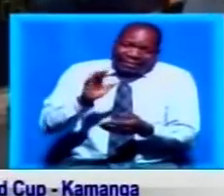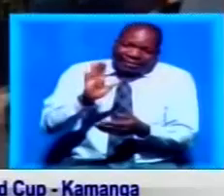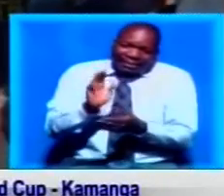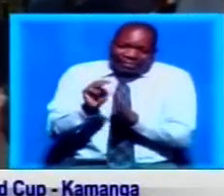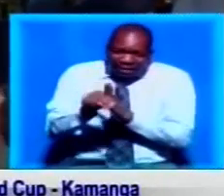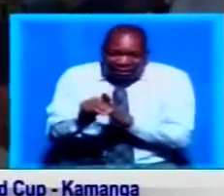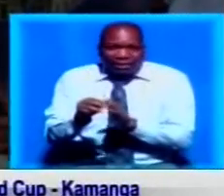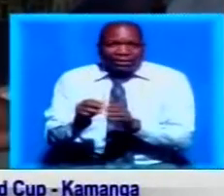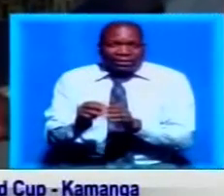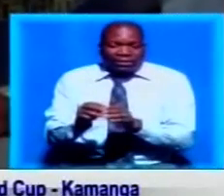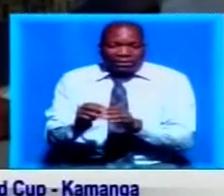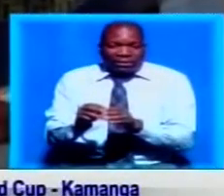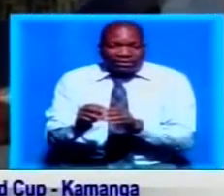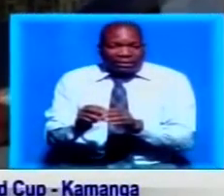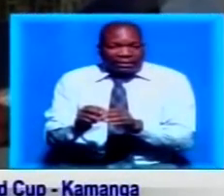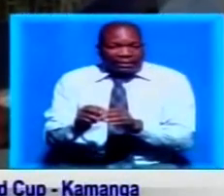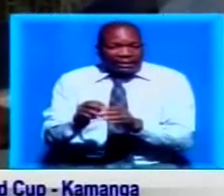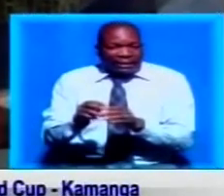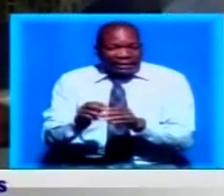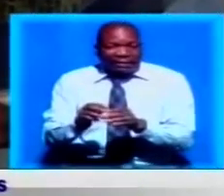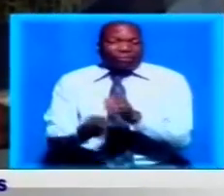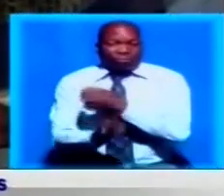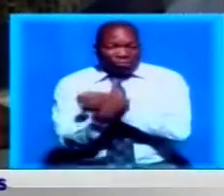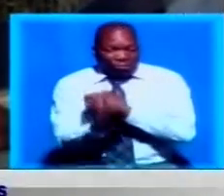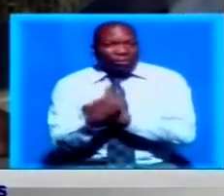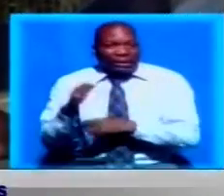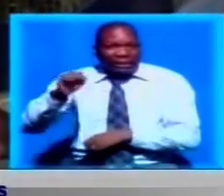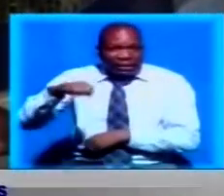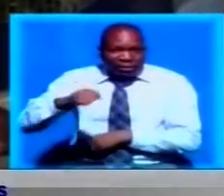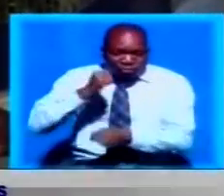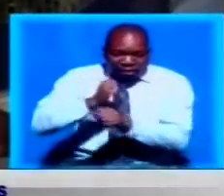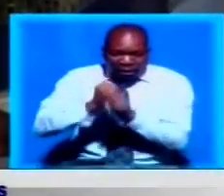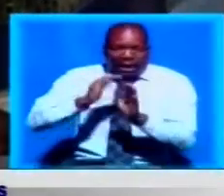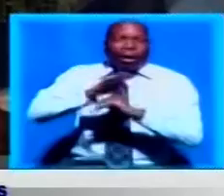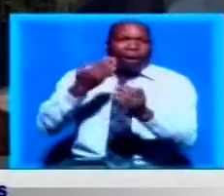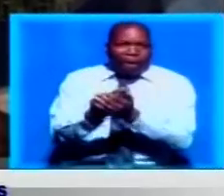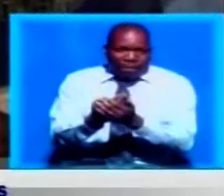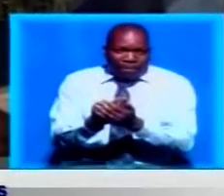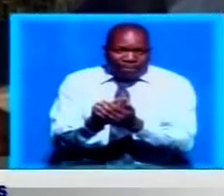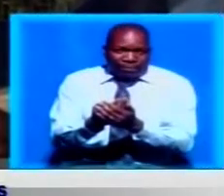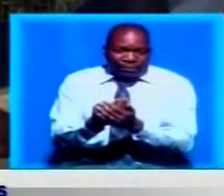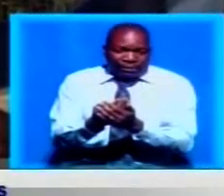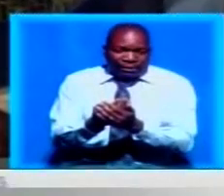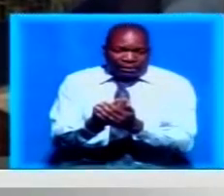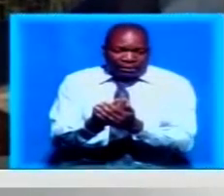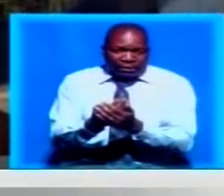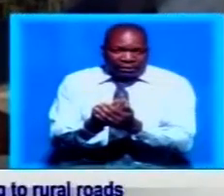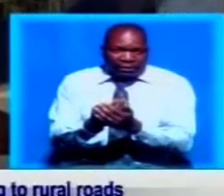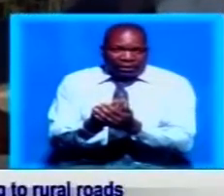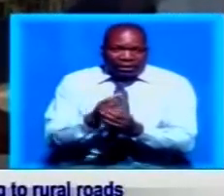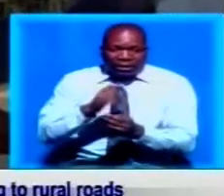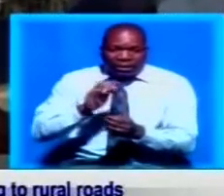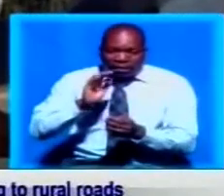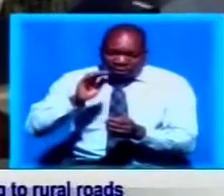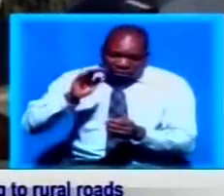a lesson? Okay, it's a lesson. And to all employees, I'm sure now they have noticed that they should even increase